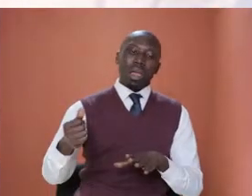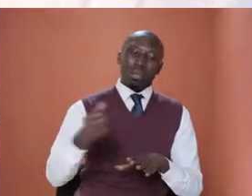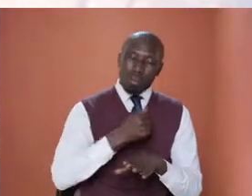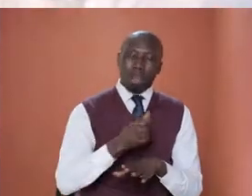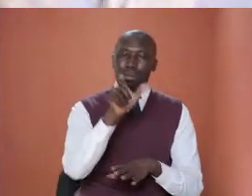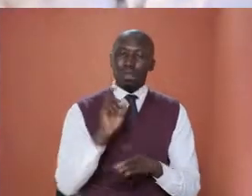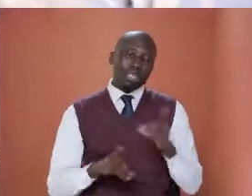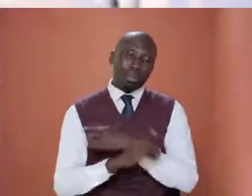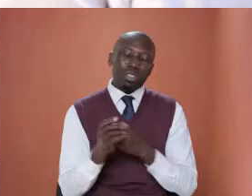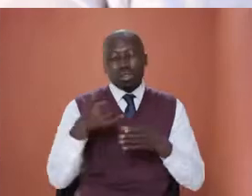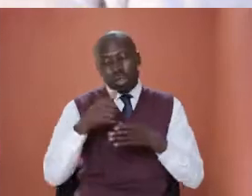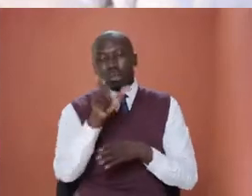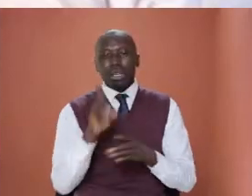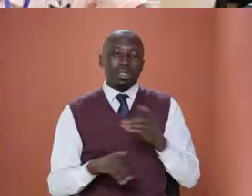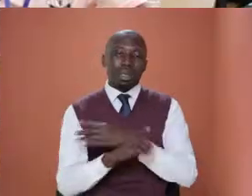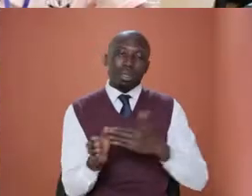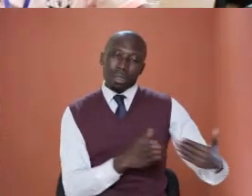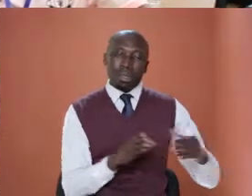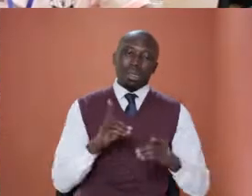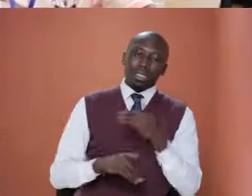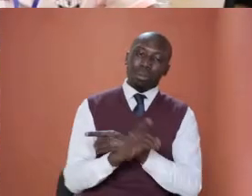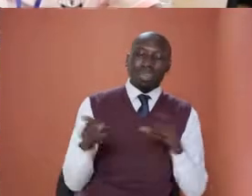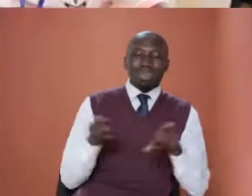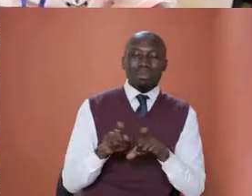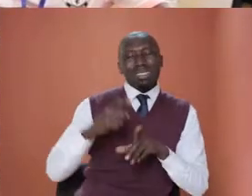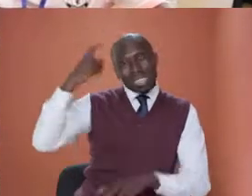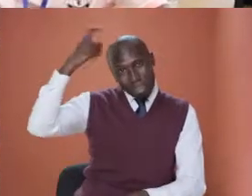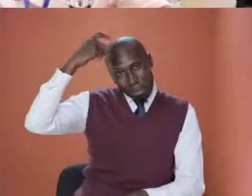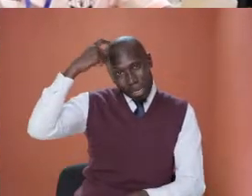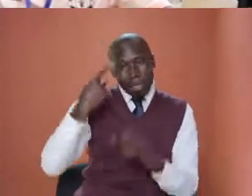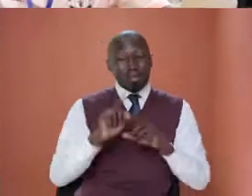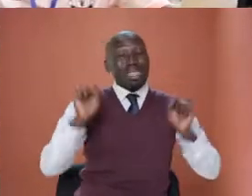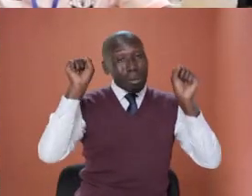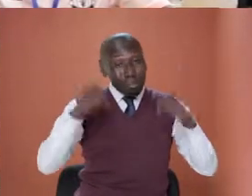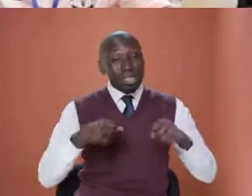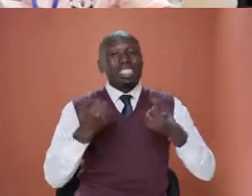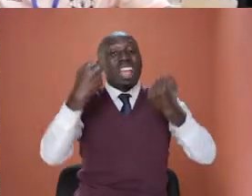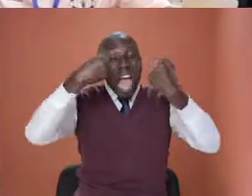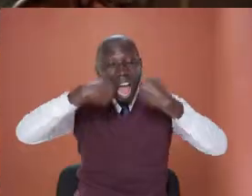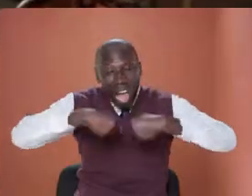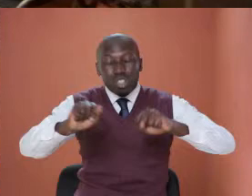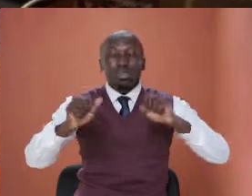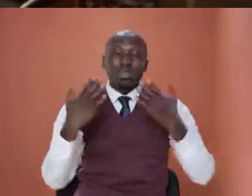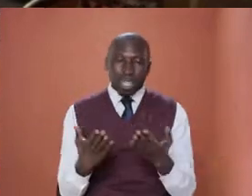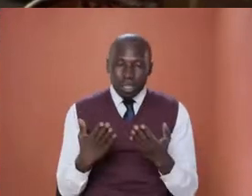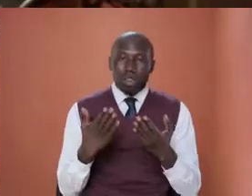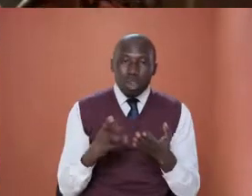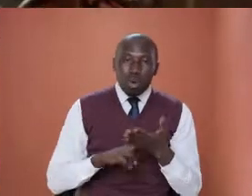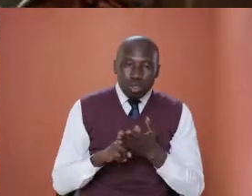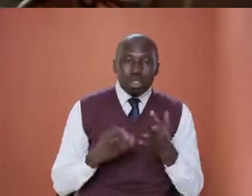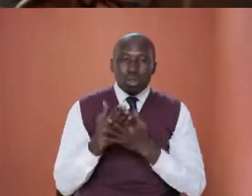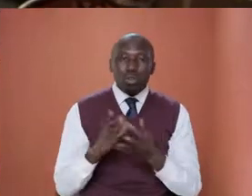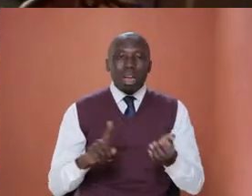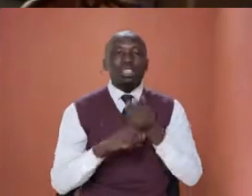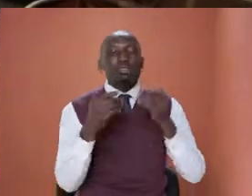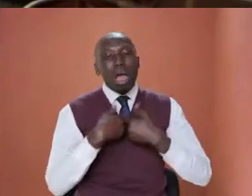include persons with disabilities. Disability is a state of mind, but the abilitiness is the action that we put through to achieve our